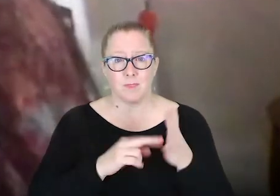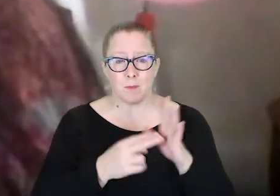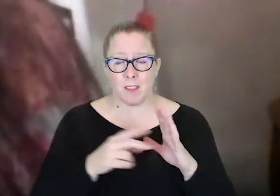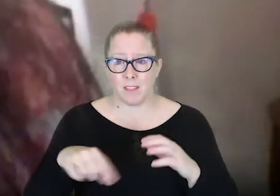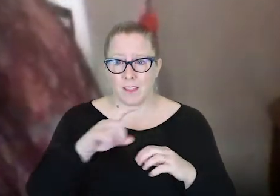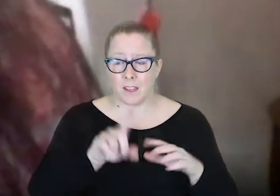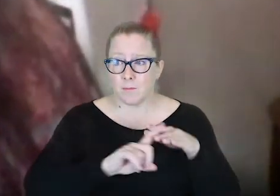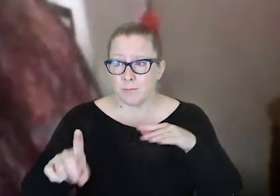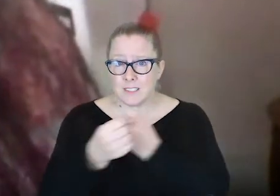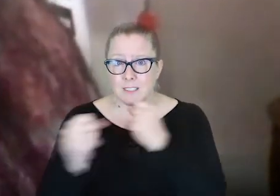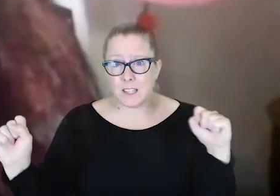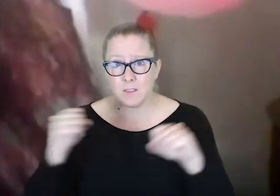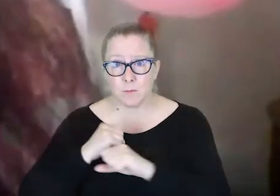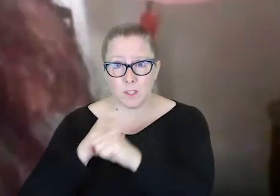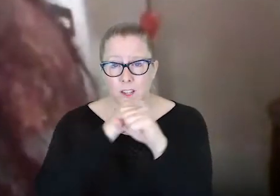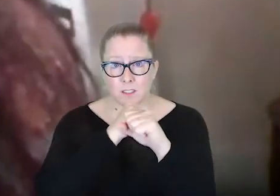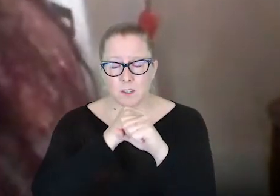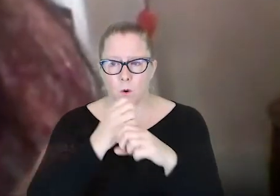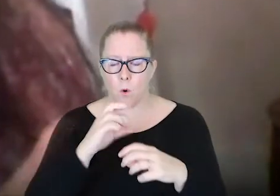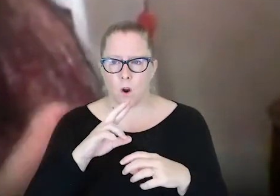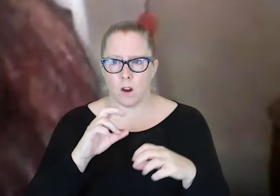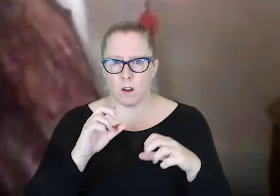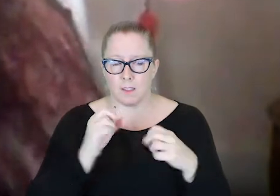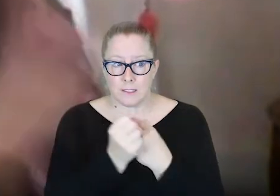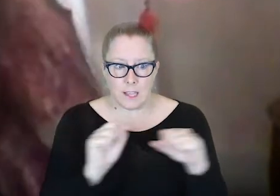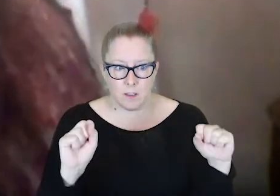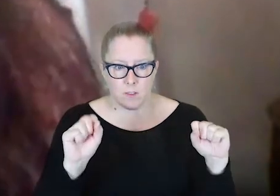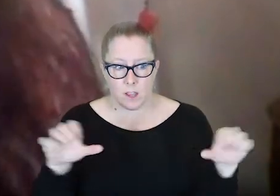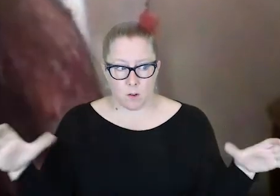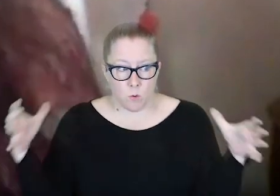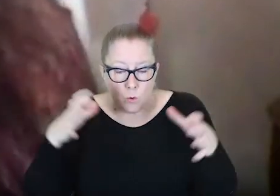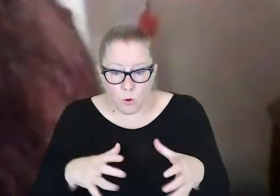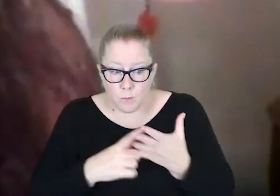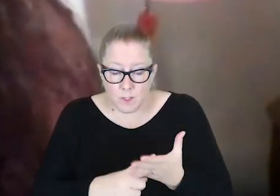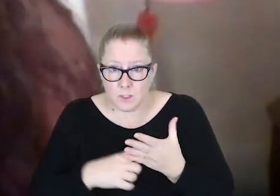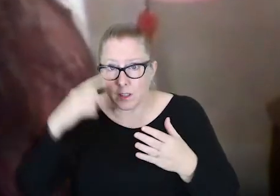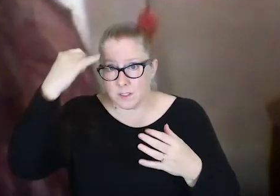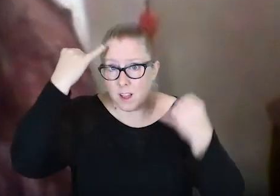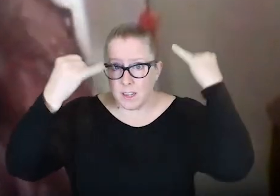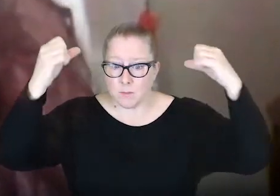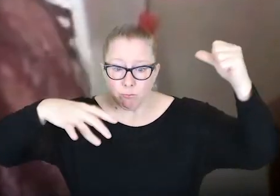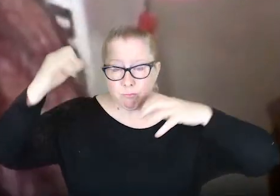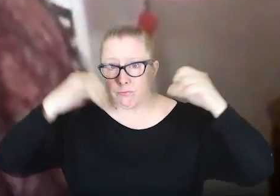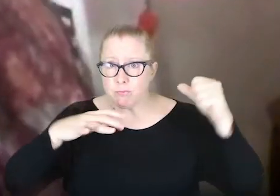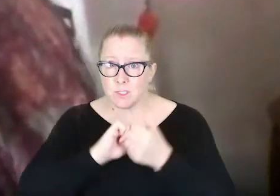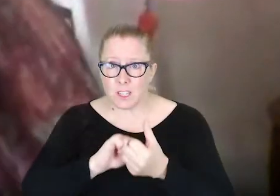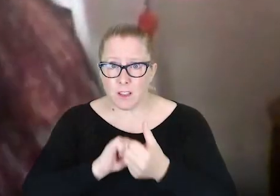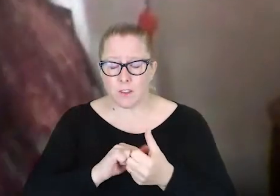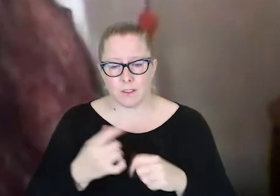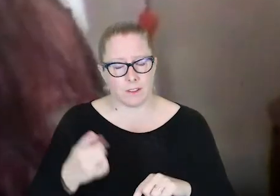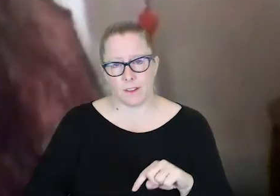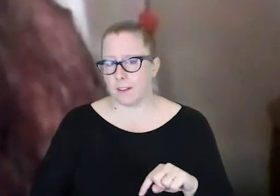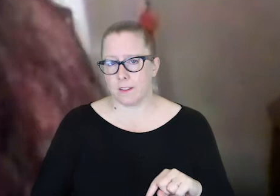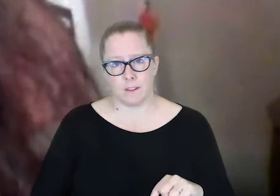life, but they are not finding a safe space where they can talk to each other, where